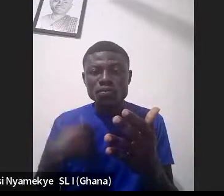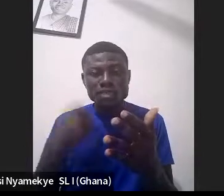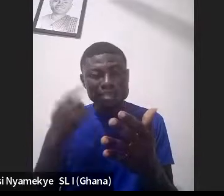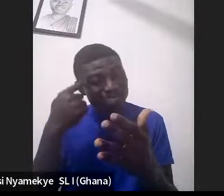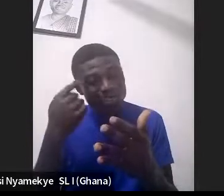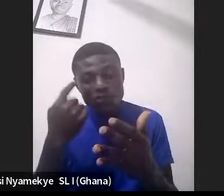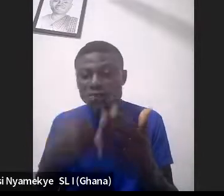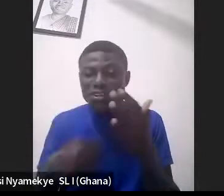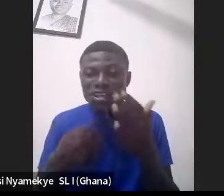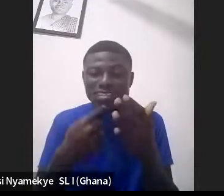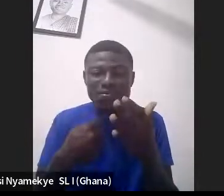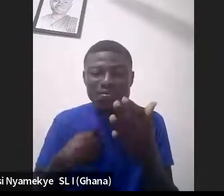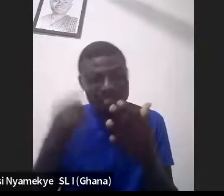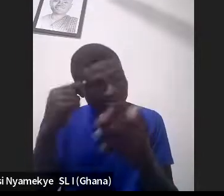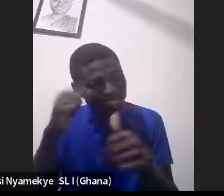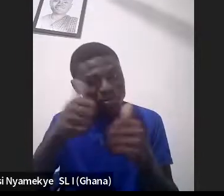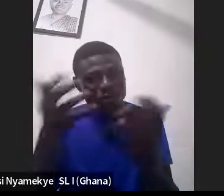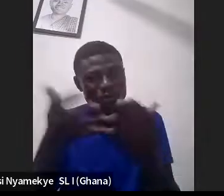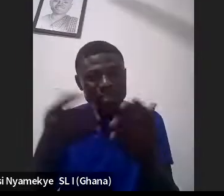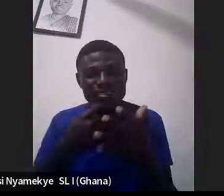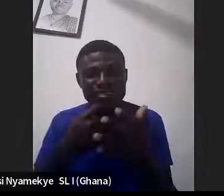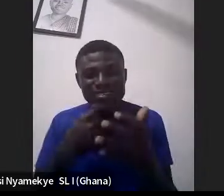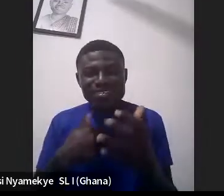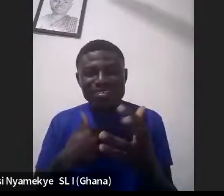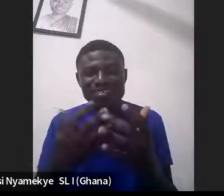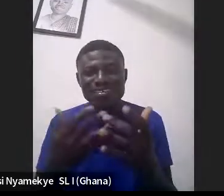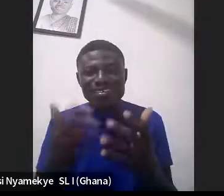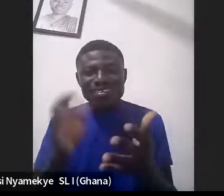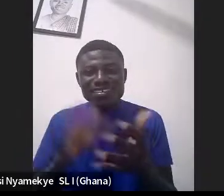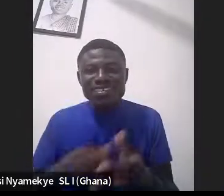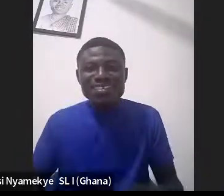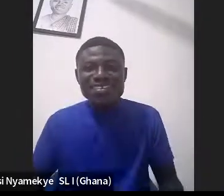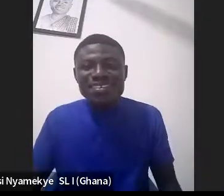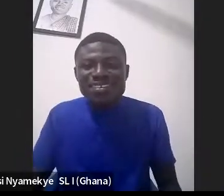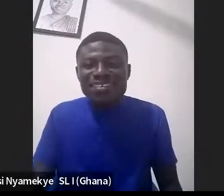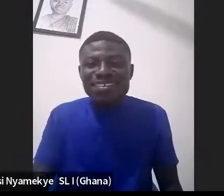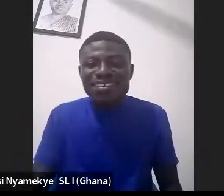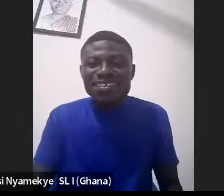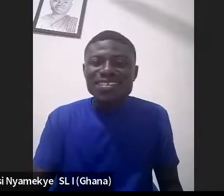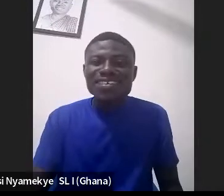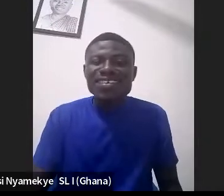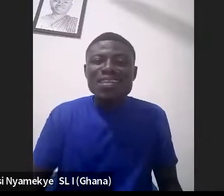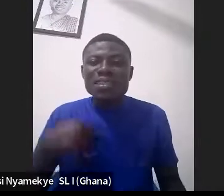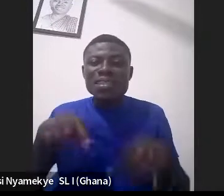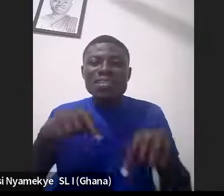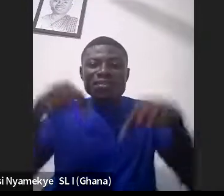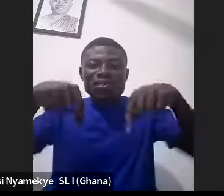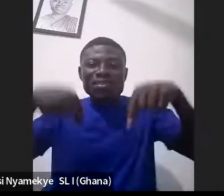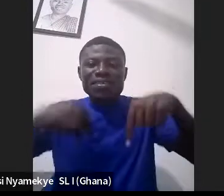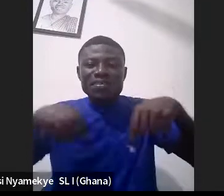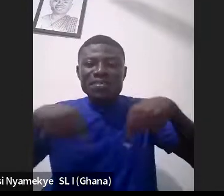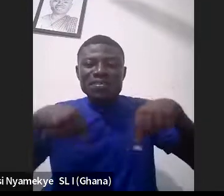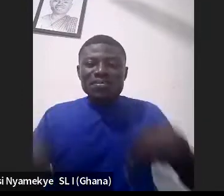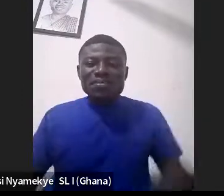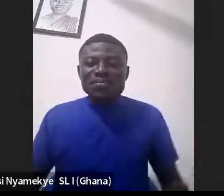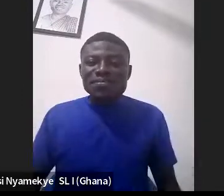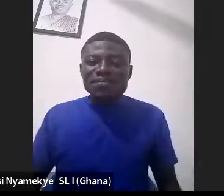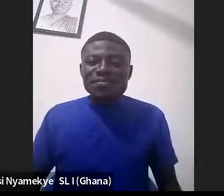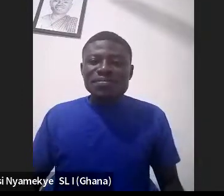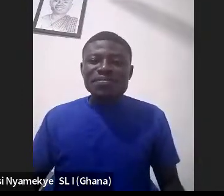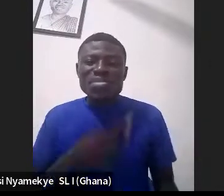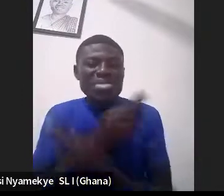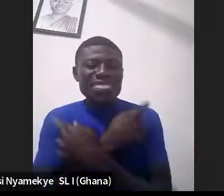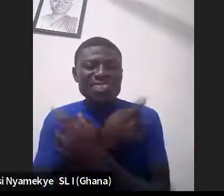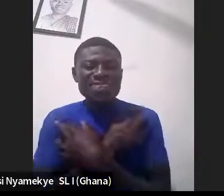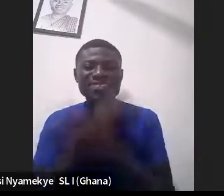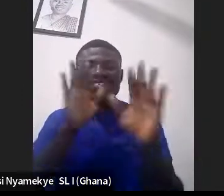say. Sorry, I lost my train of thought again. I am nervous today. It's all right. Relax.